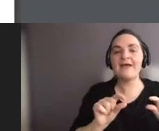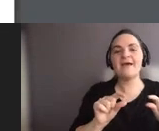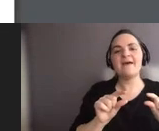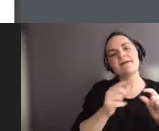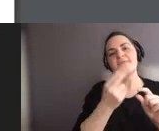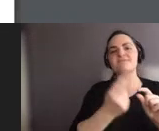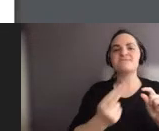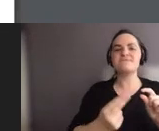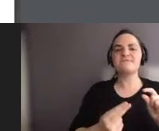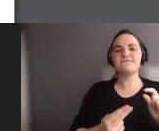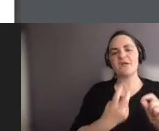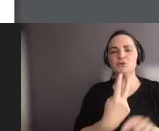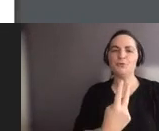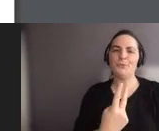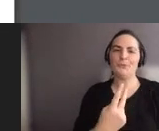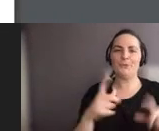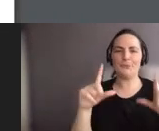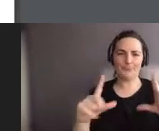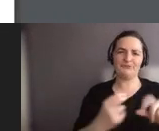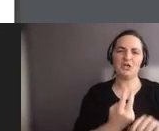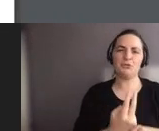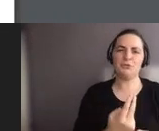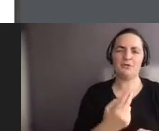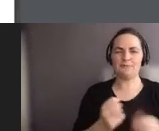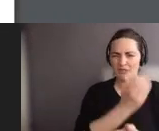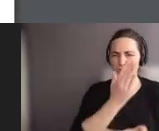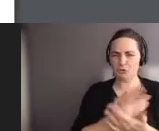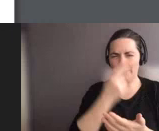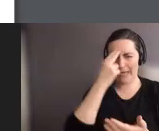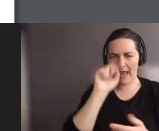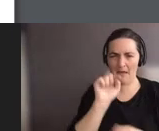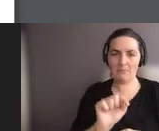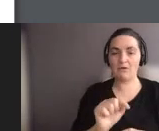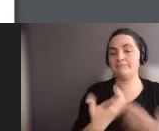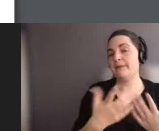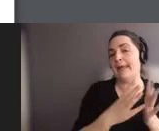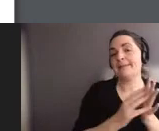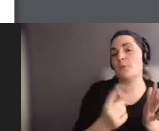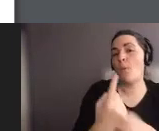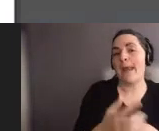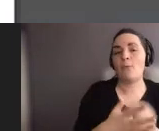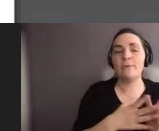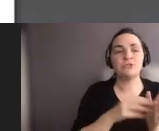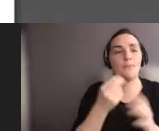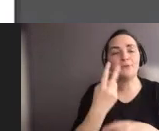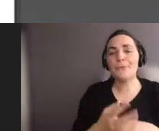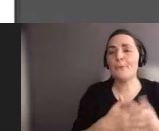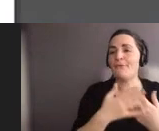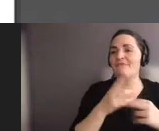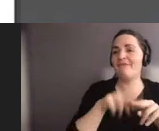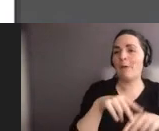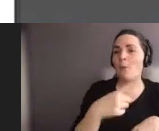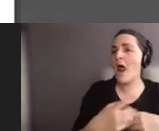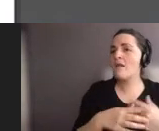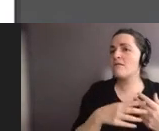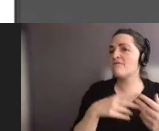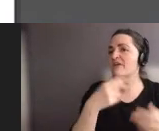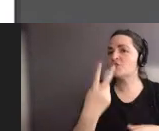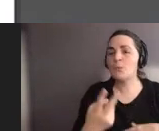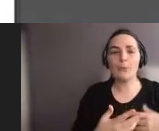assignment, give it a name. You could say example 1, example 2, or figure 1, figure